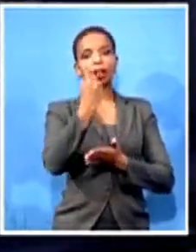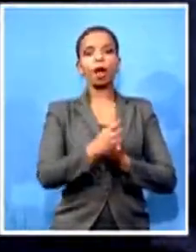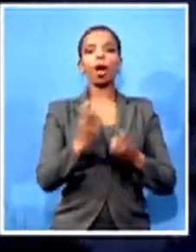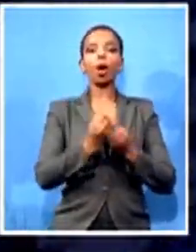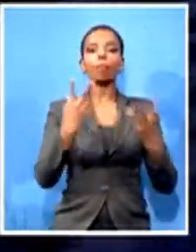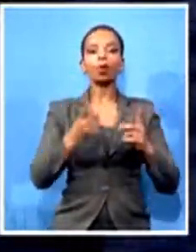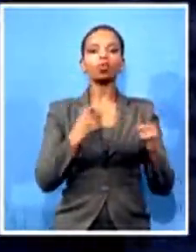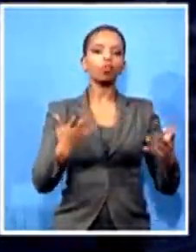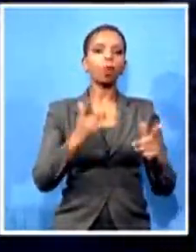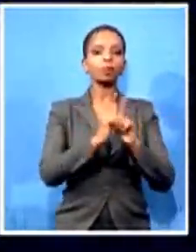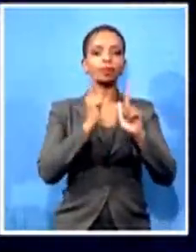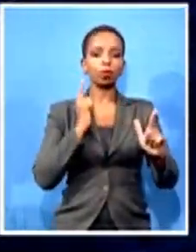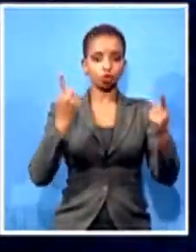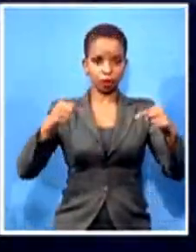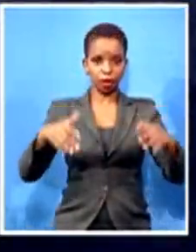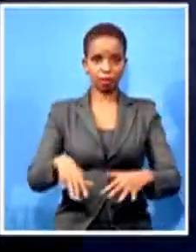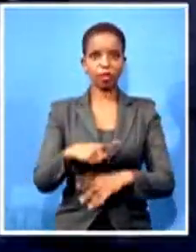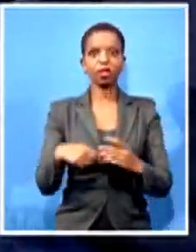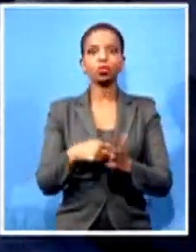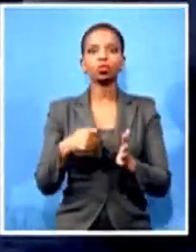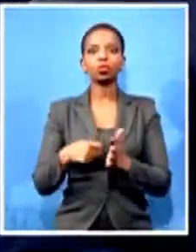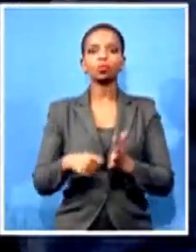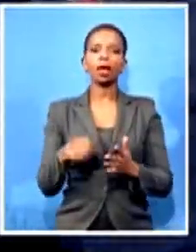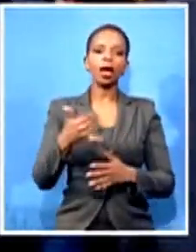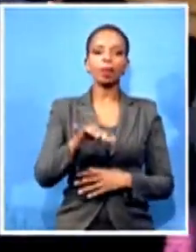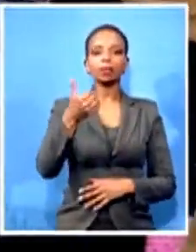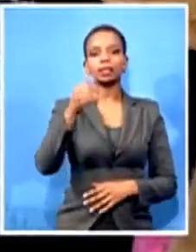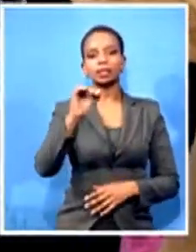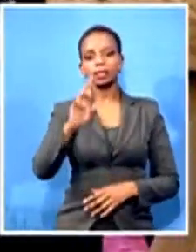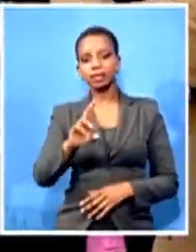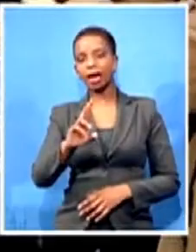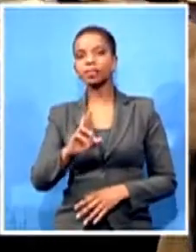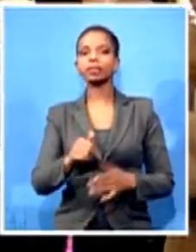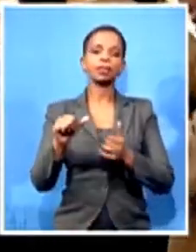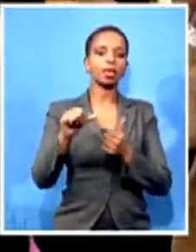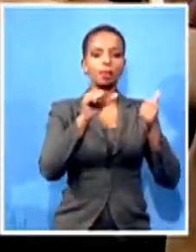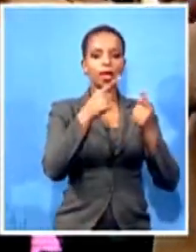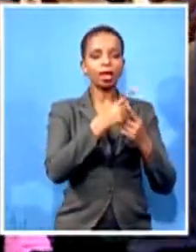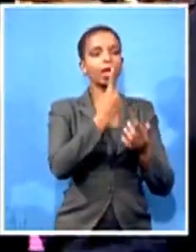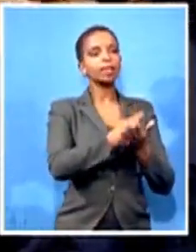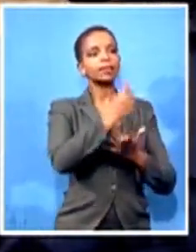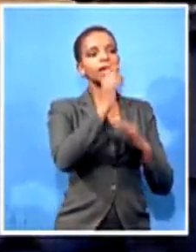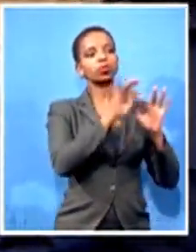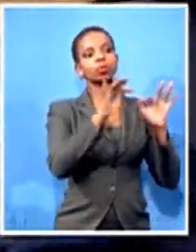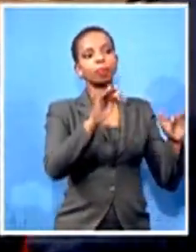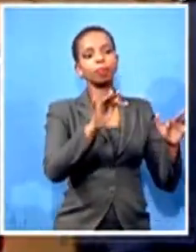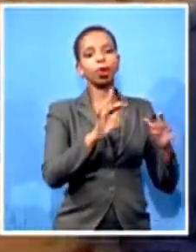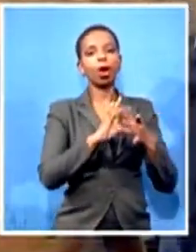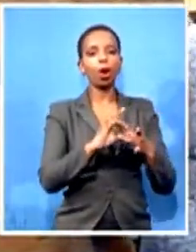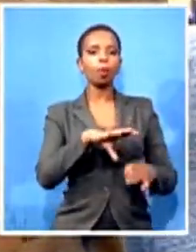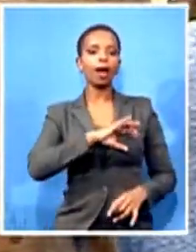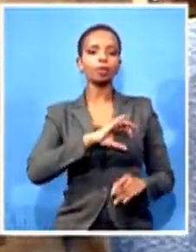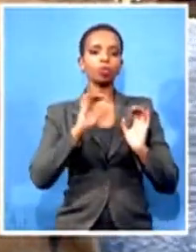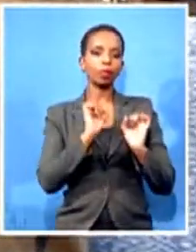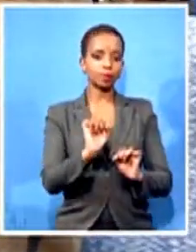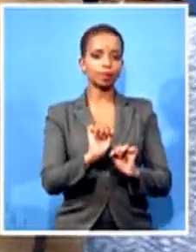here for about 60 Rand and then sell them back to their customers back home for about 90 Rand. But let's try and speak